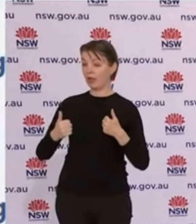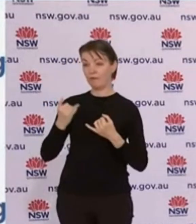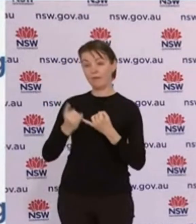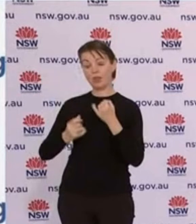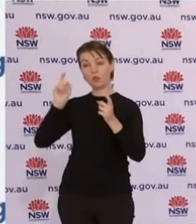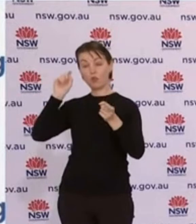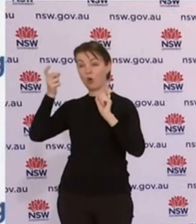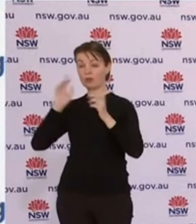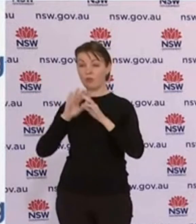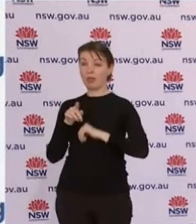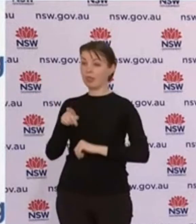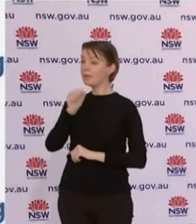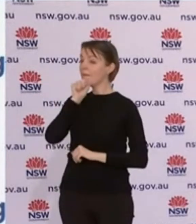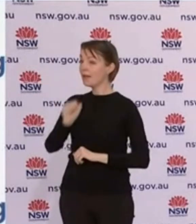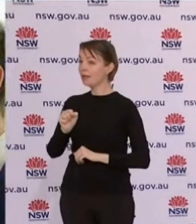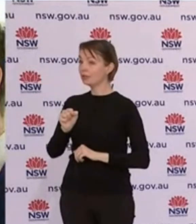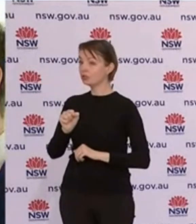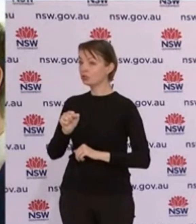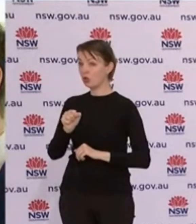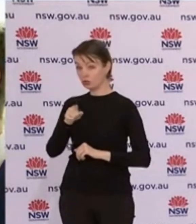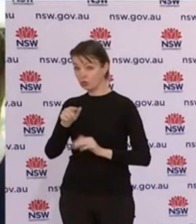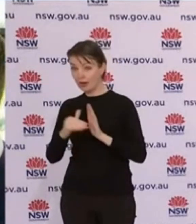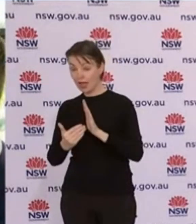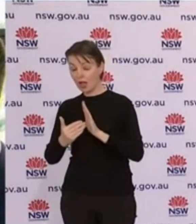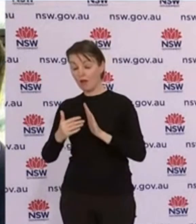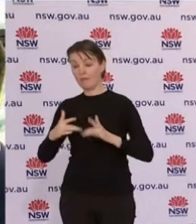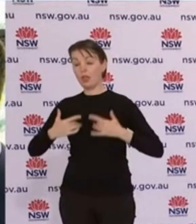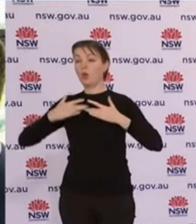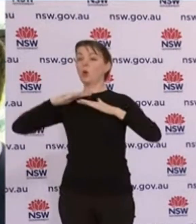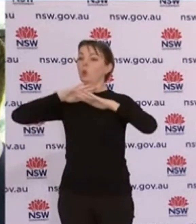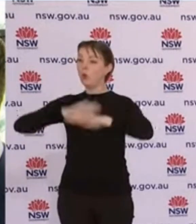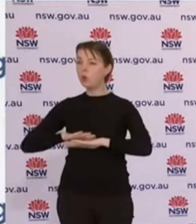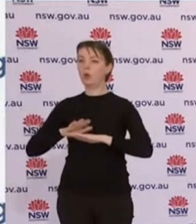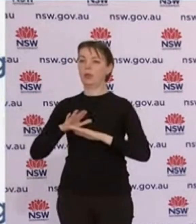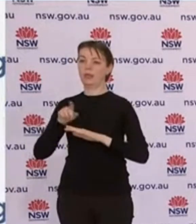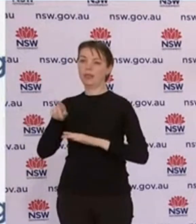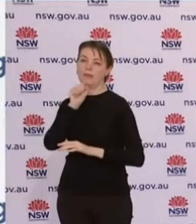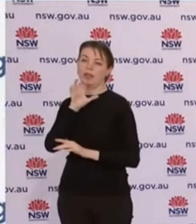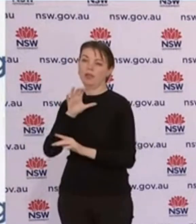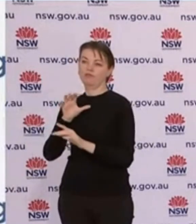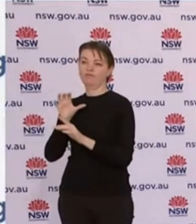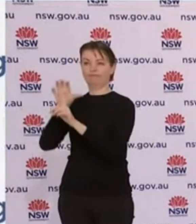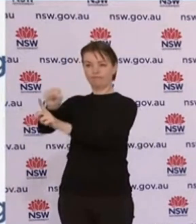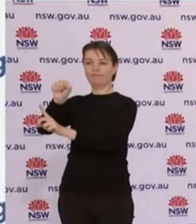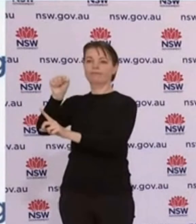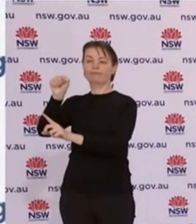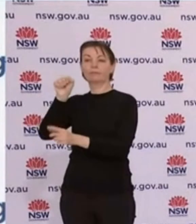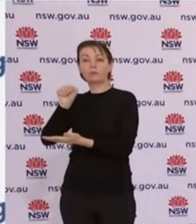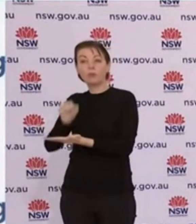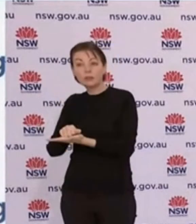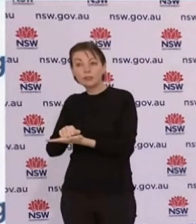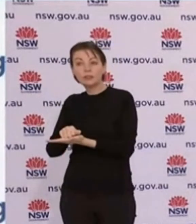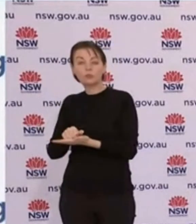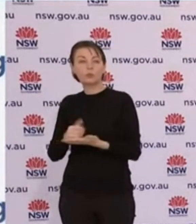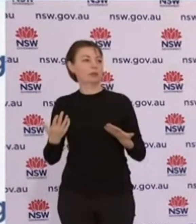Weren't they? So it must be a huge relief that he's now been caught up with by the police. Well, yes, absolutely. I mean, we remain concerned